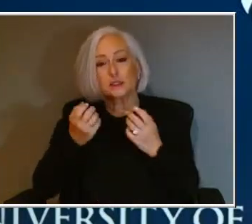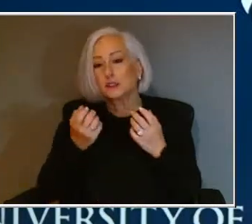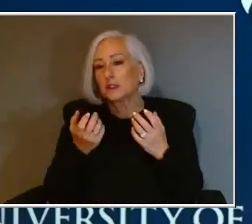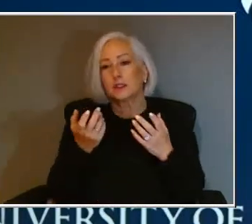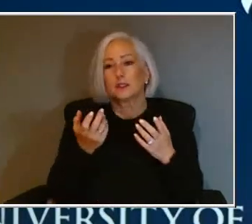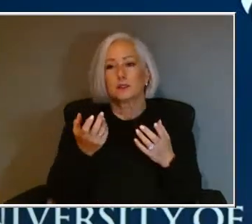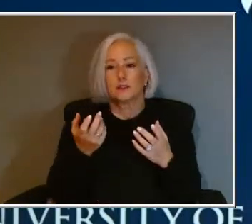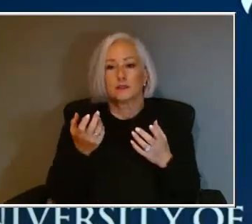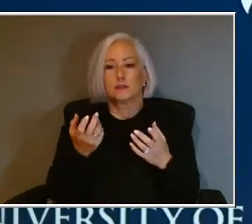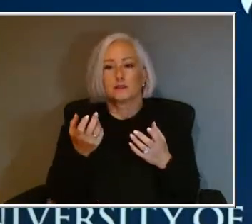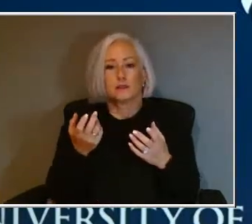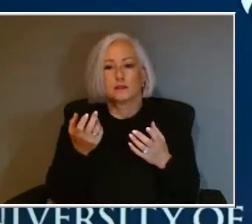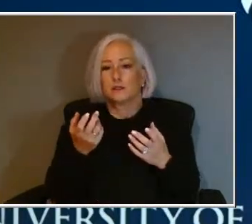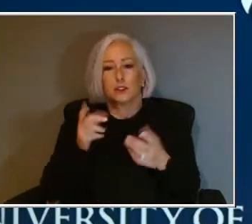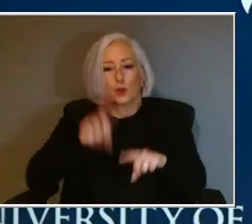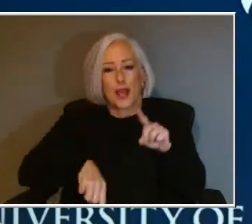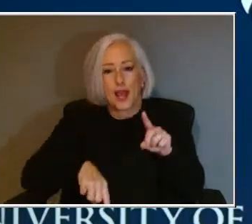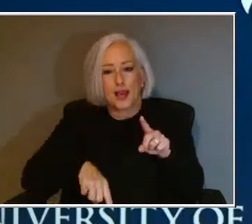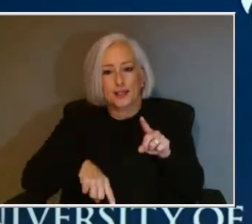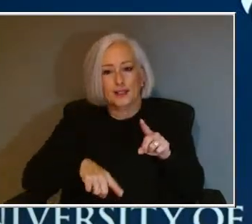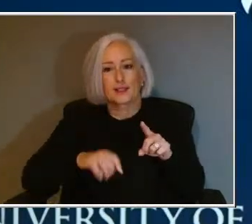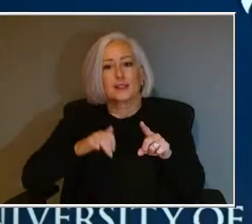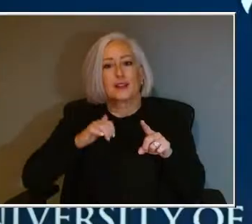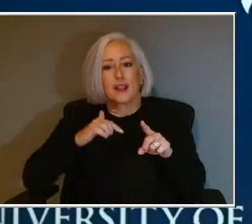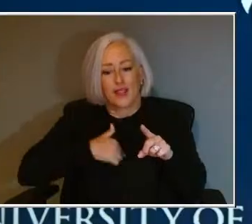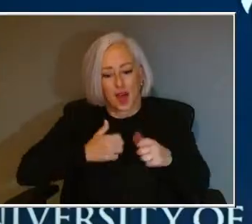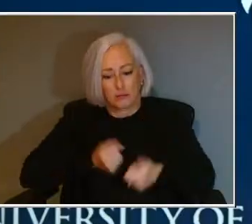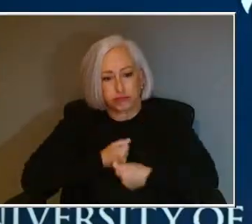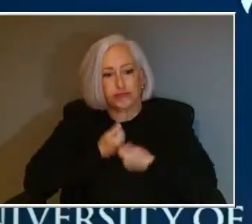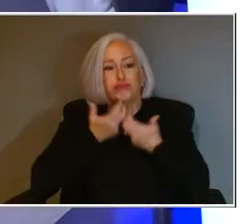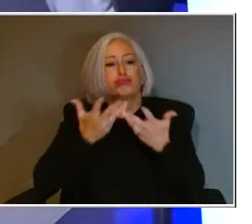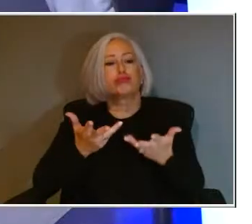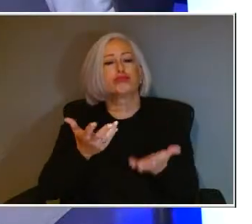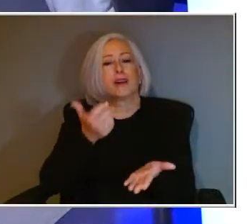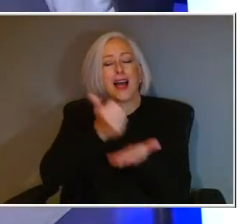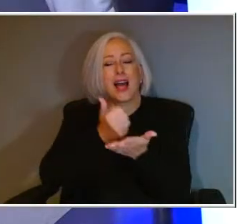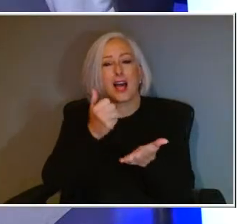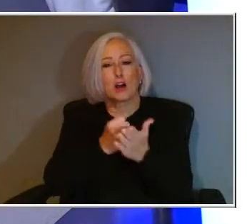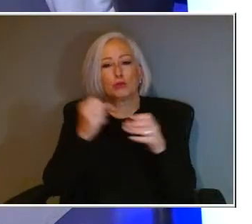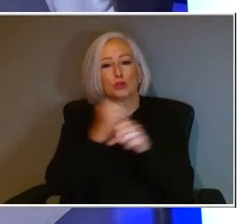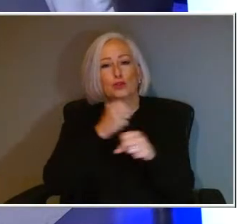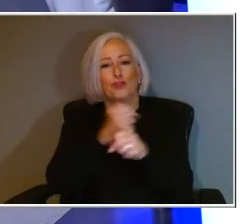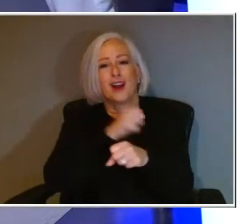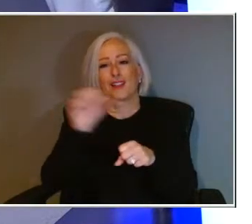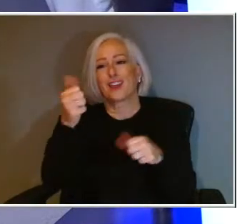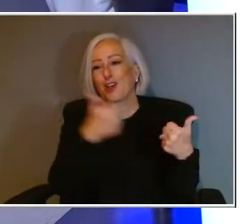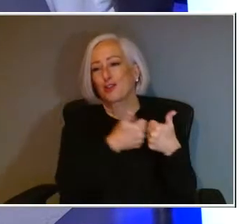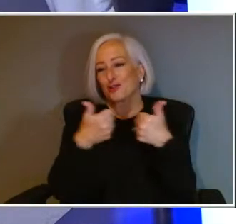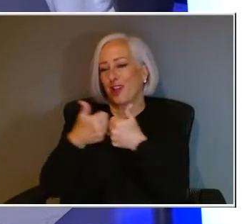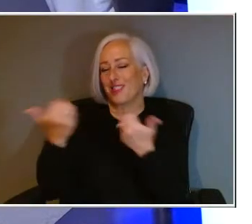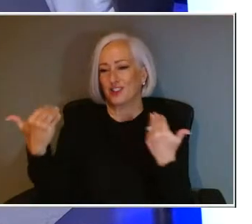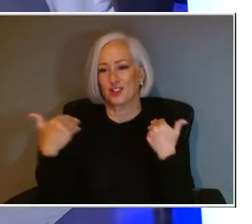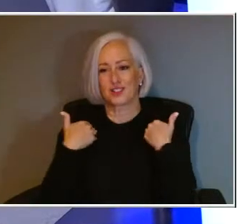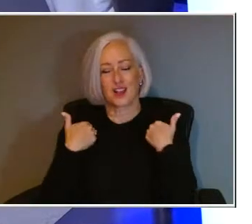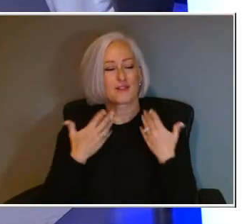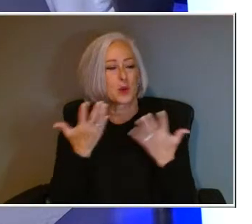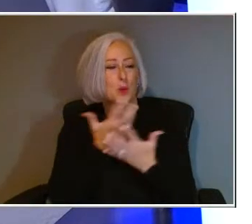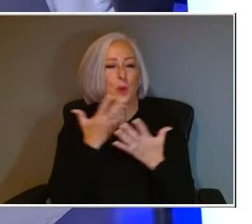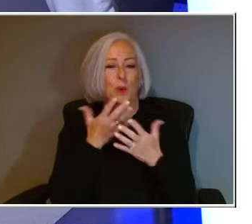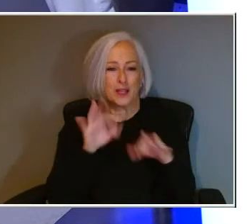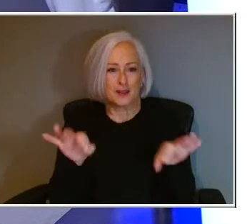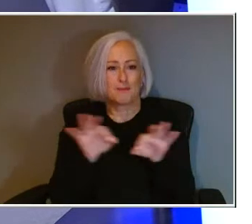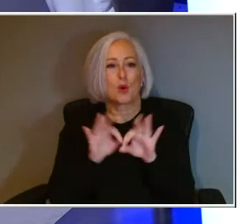helps you to fight the rest of the challenges. So many great messages here today on such an important topic. Let's get to